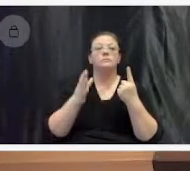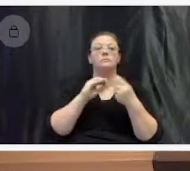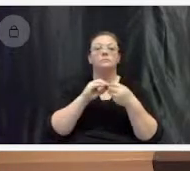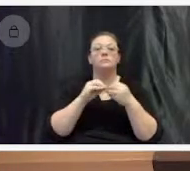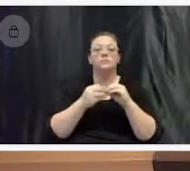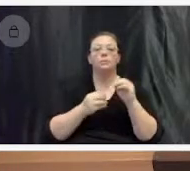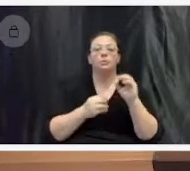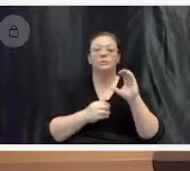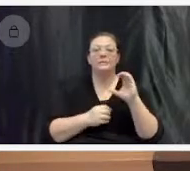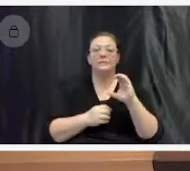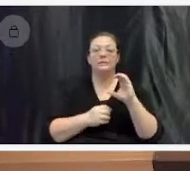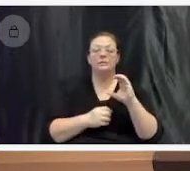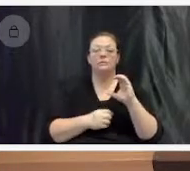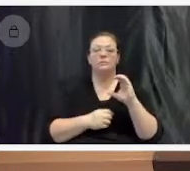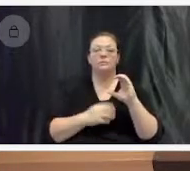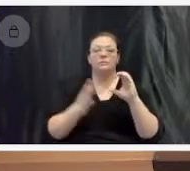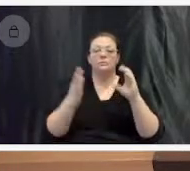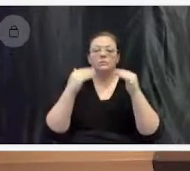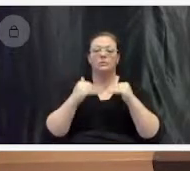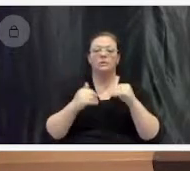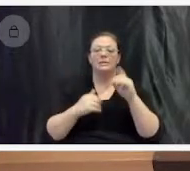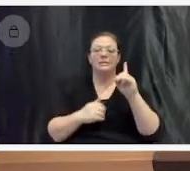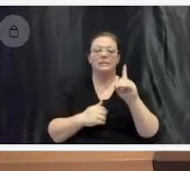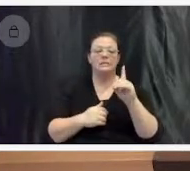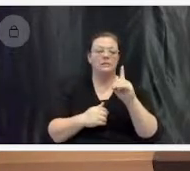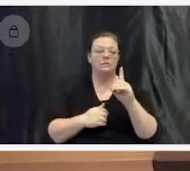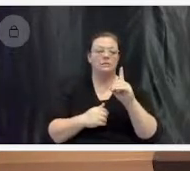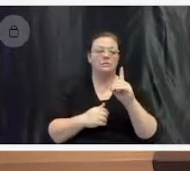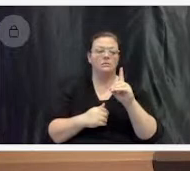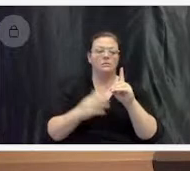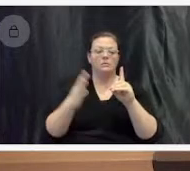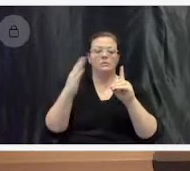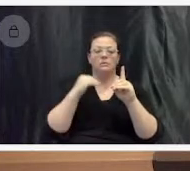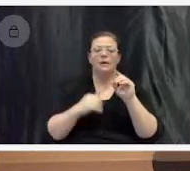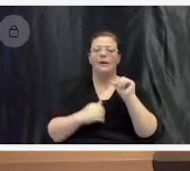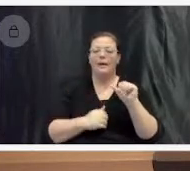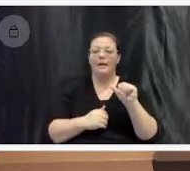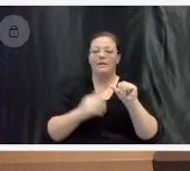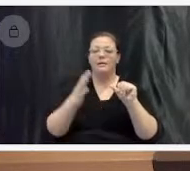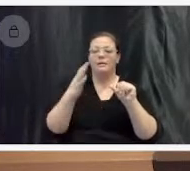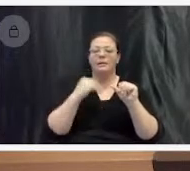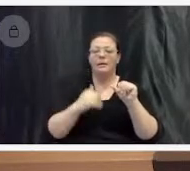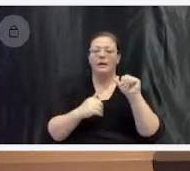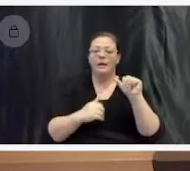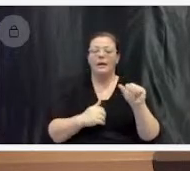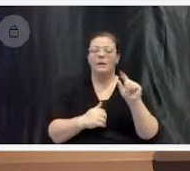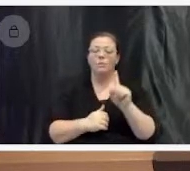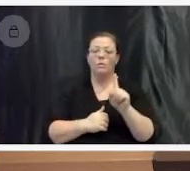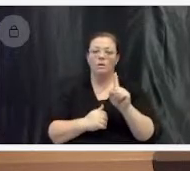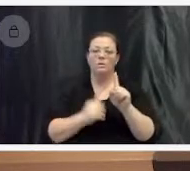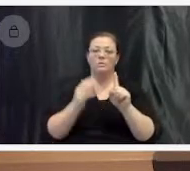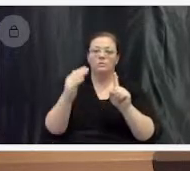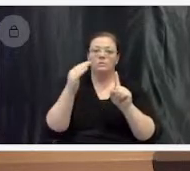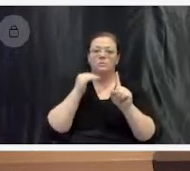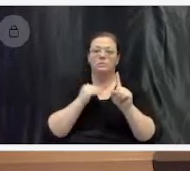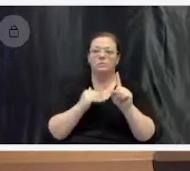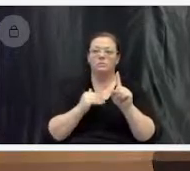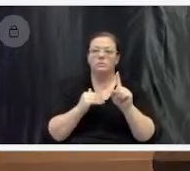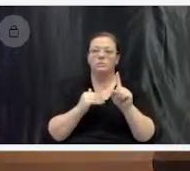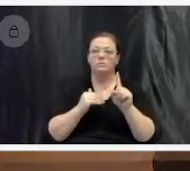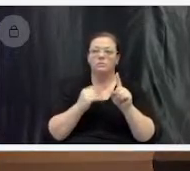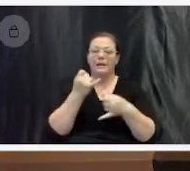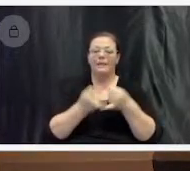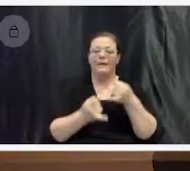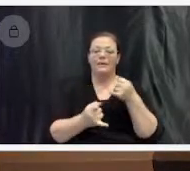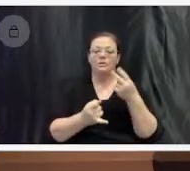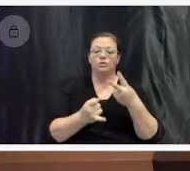item C. The next one is item D. The next one is A, then A1. And then we have the last